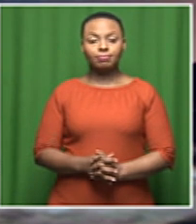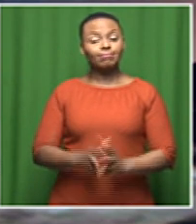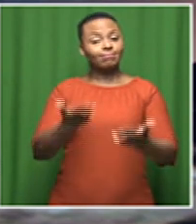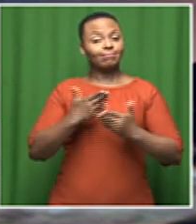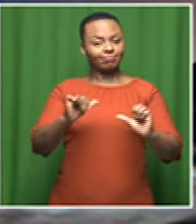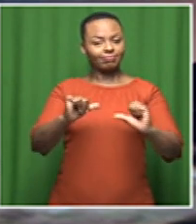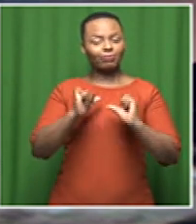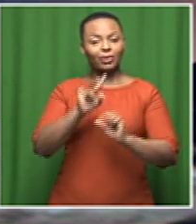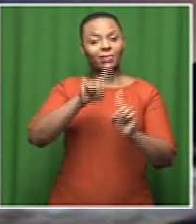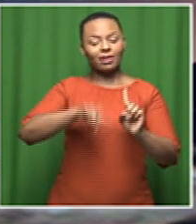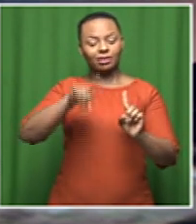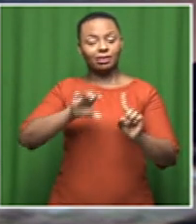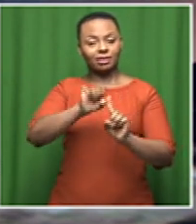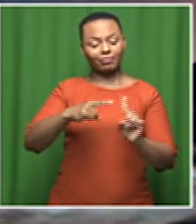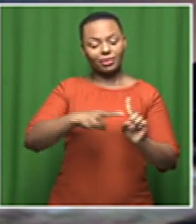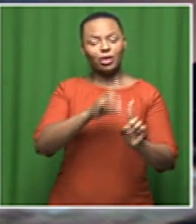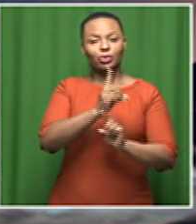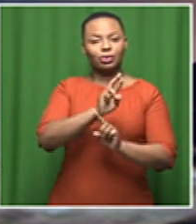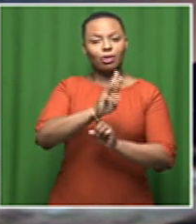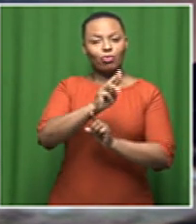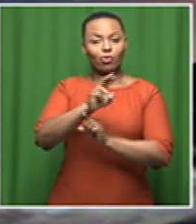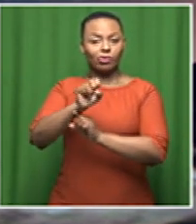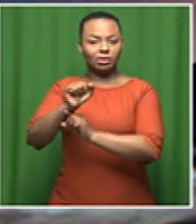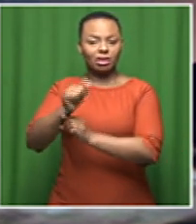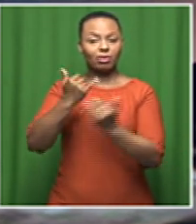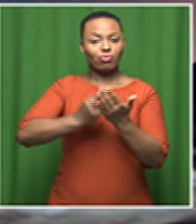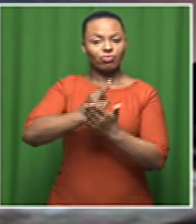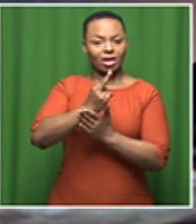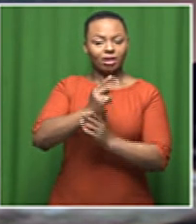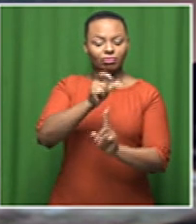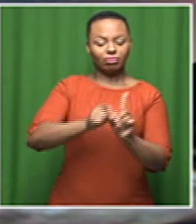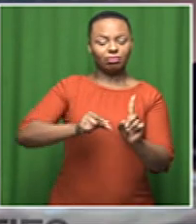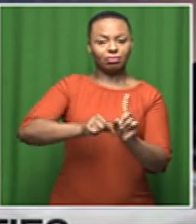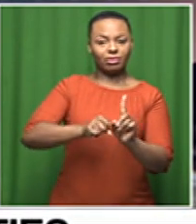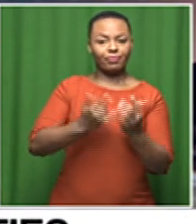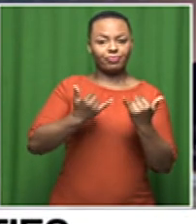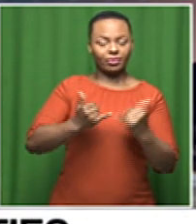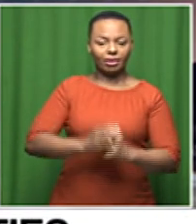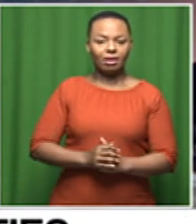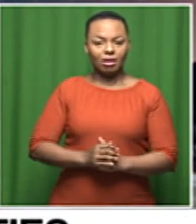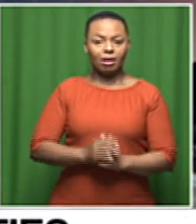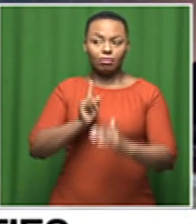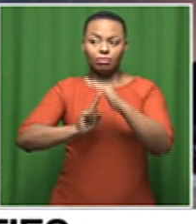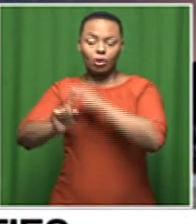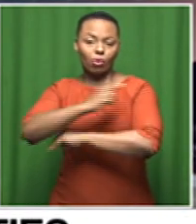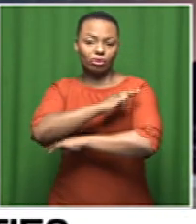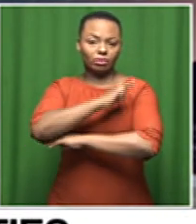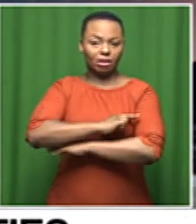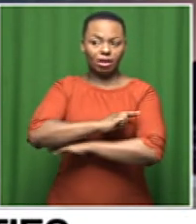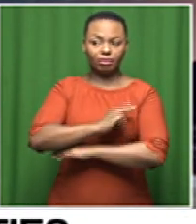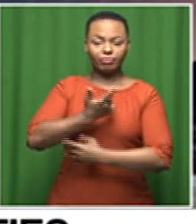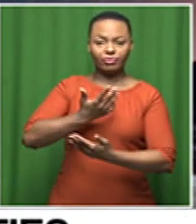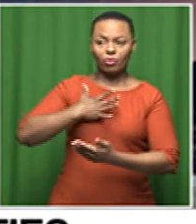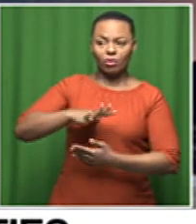Welcome back to Vital Signs. I'm Dr. Mosamtombene, and today sikhuluma ngamalungelo wama-patient. Now, going to hospital for surgery or treatment can be